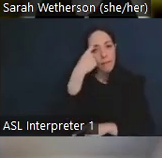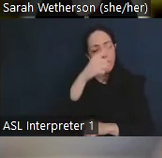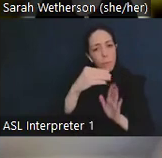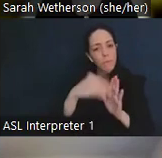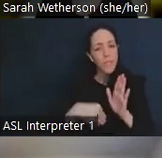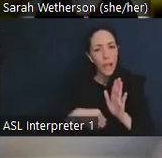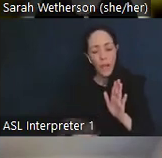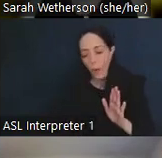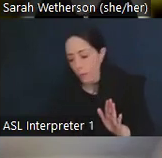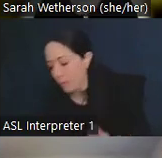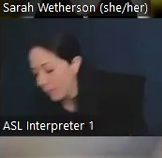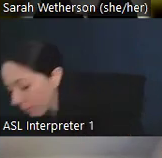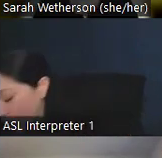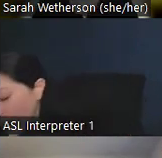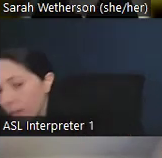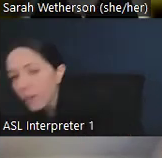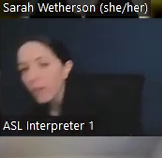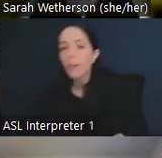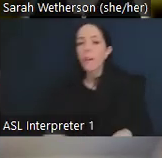addressing food scarcity.